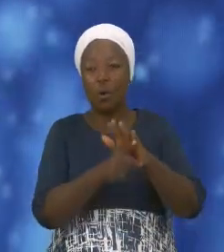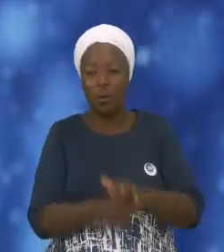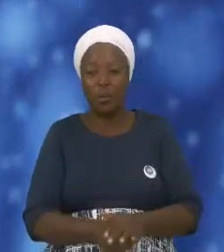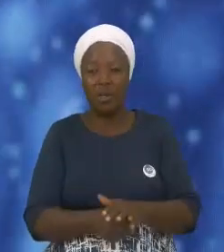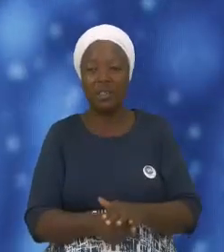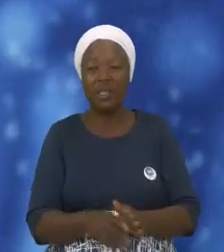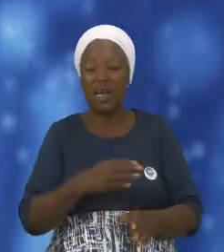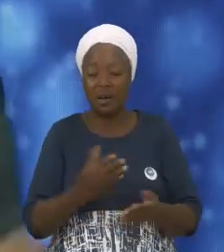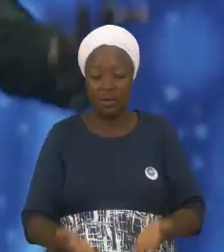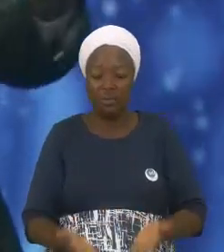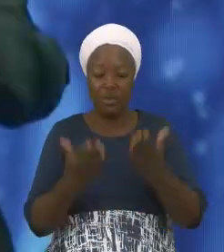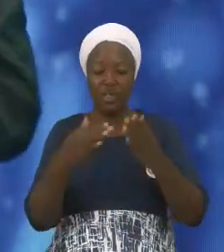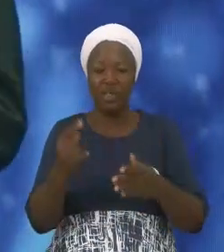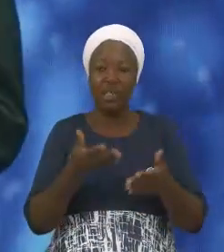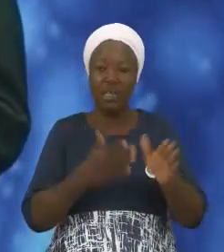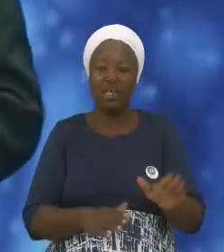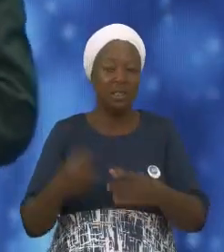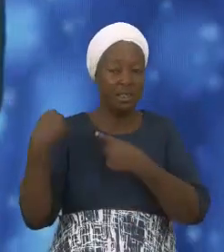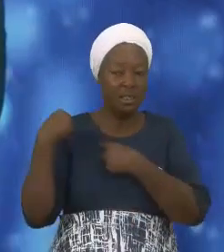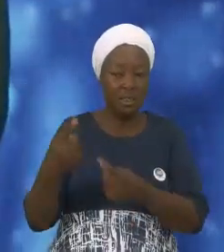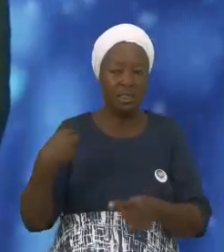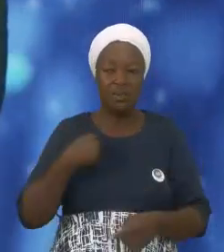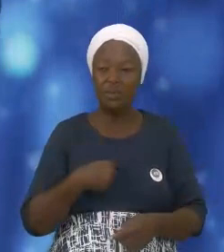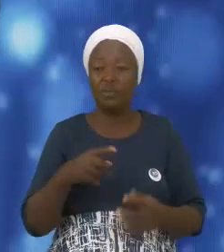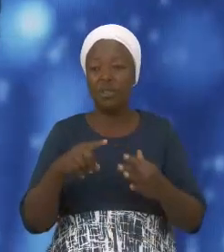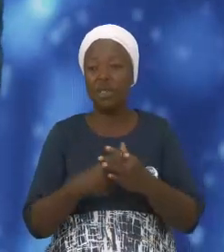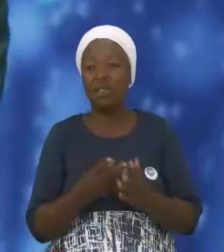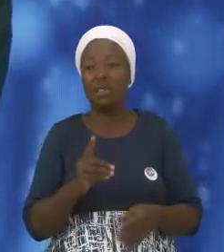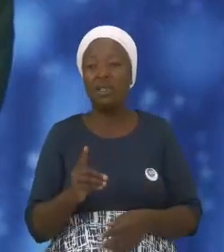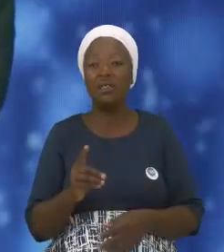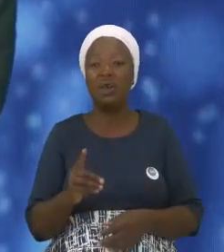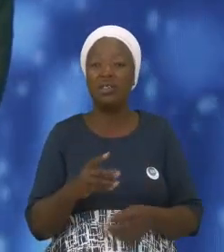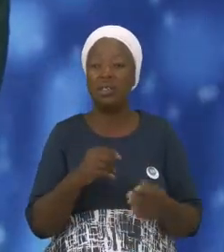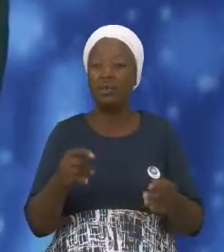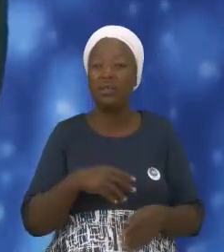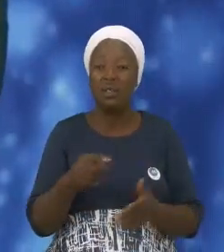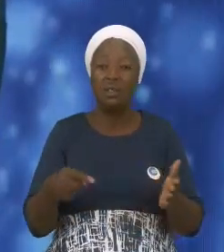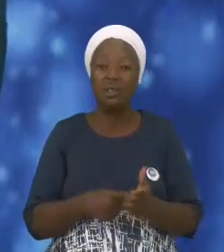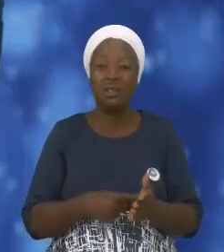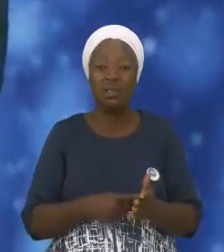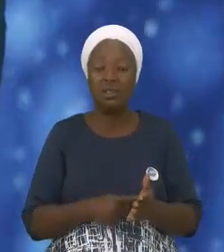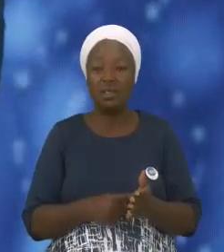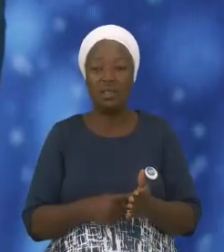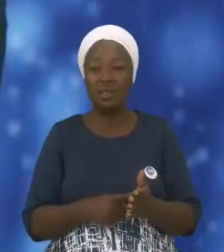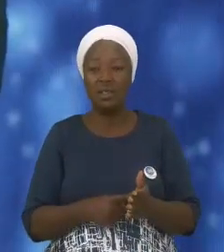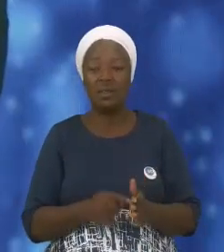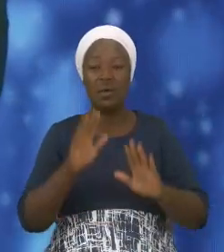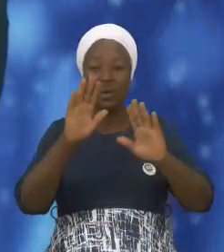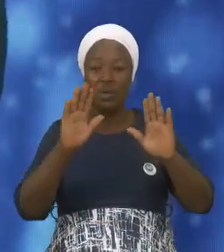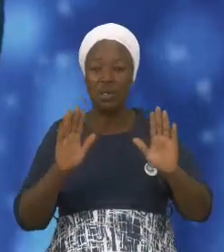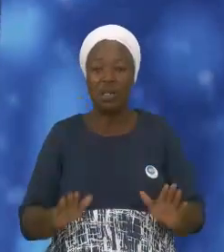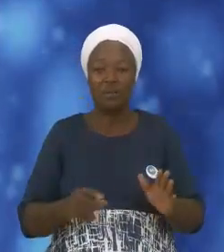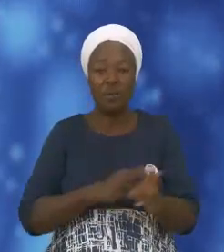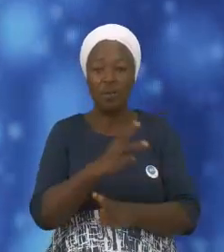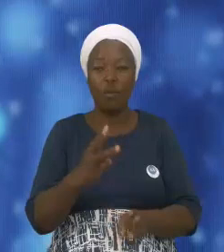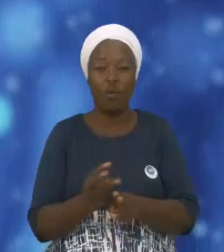the dead. Since we started this global crusade,